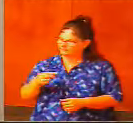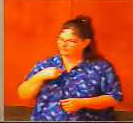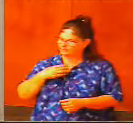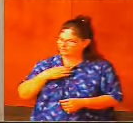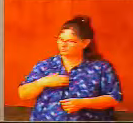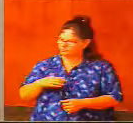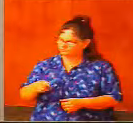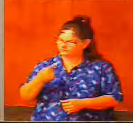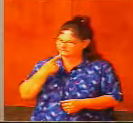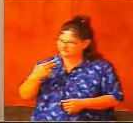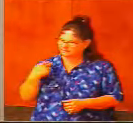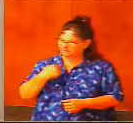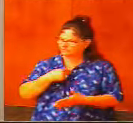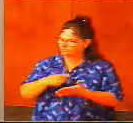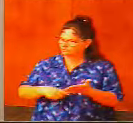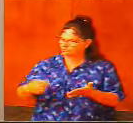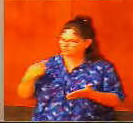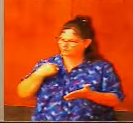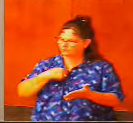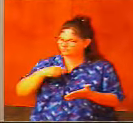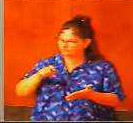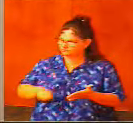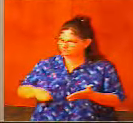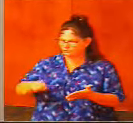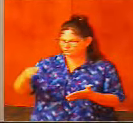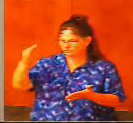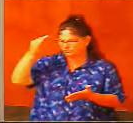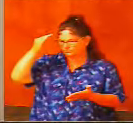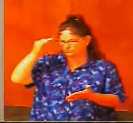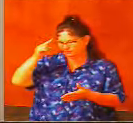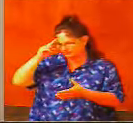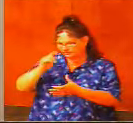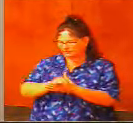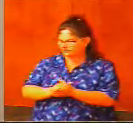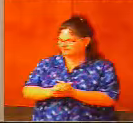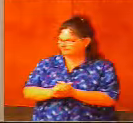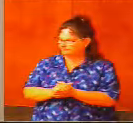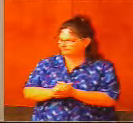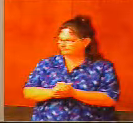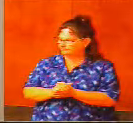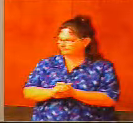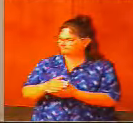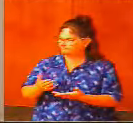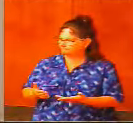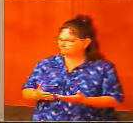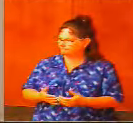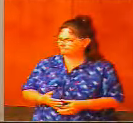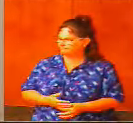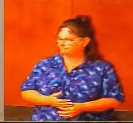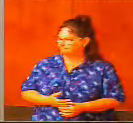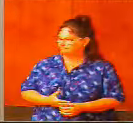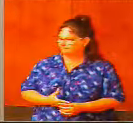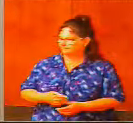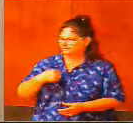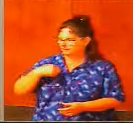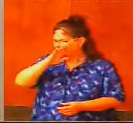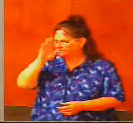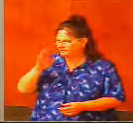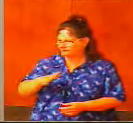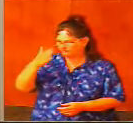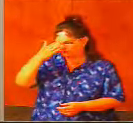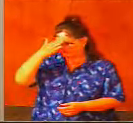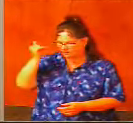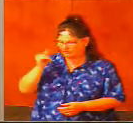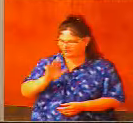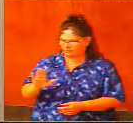wish you'd tell us what we're supposed to believe. And I've never forgotten those